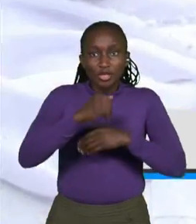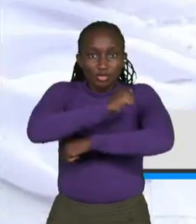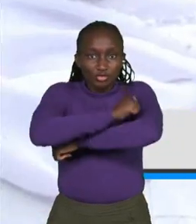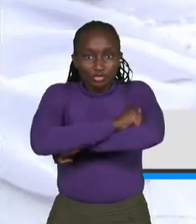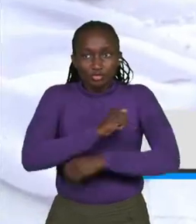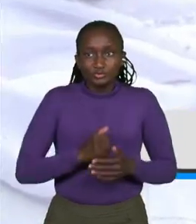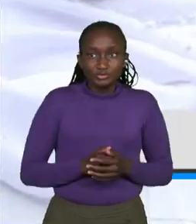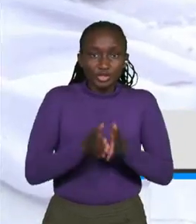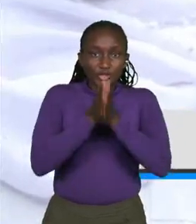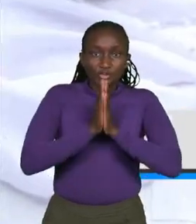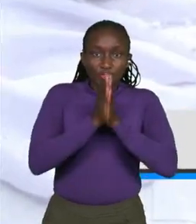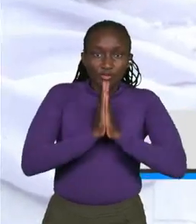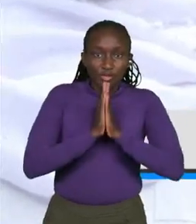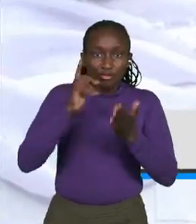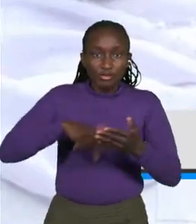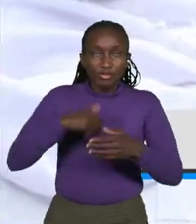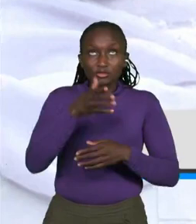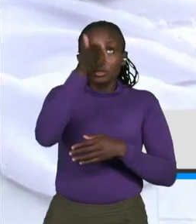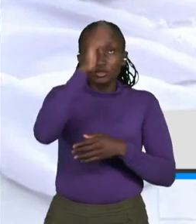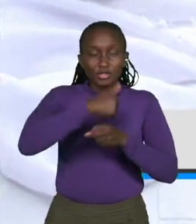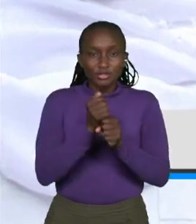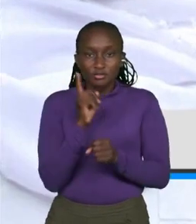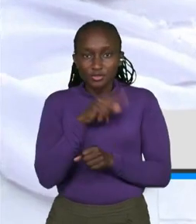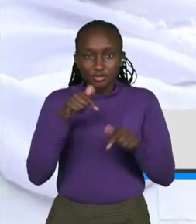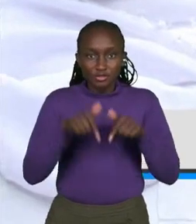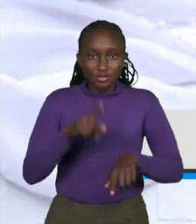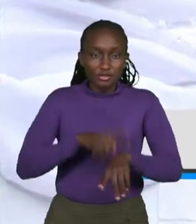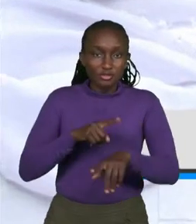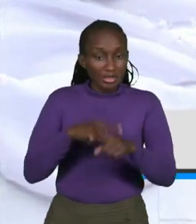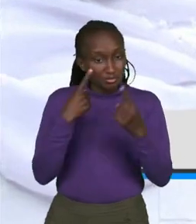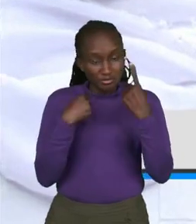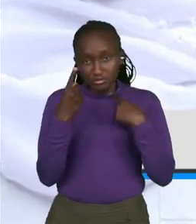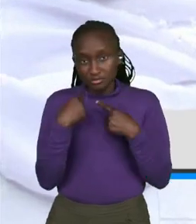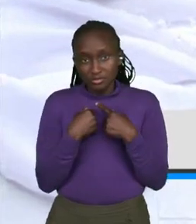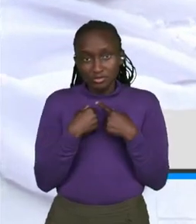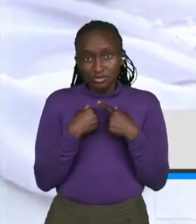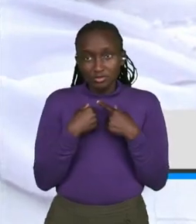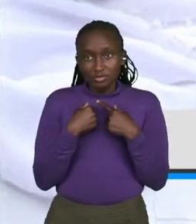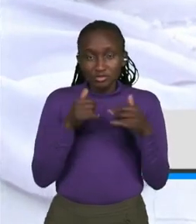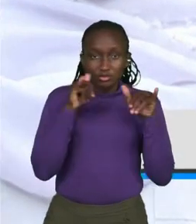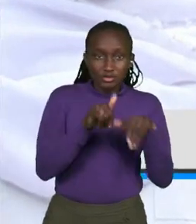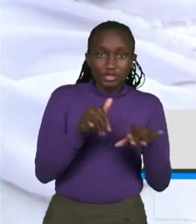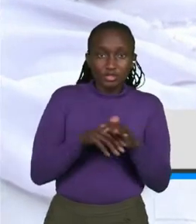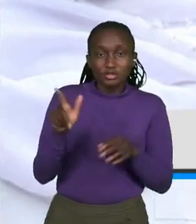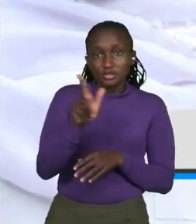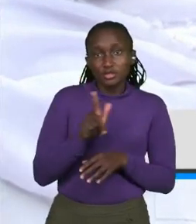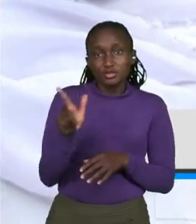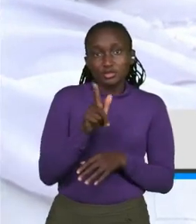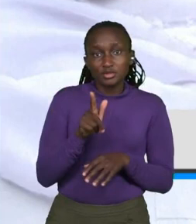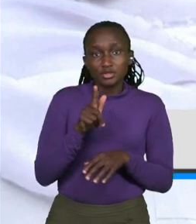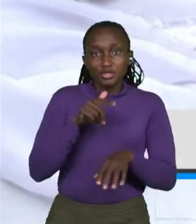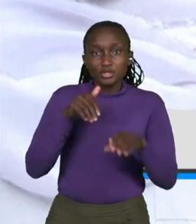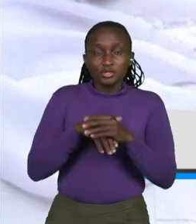pray that what God has done for us in this period of grief will be sustained in Liberia in terms